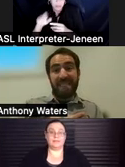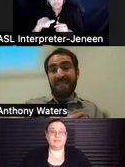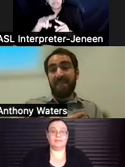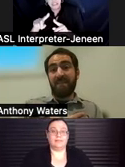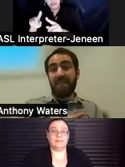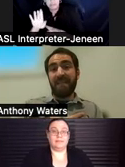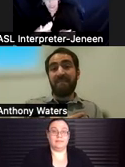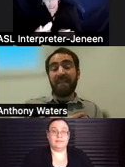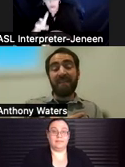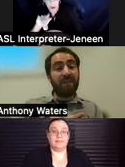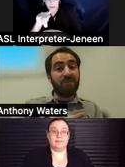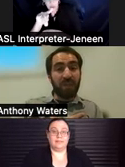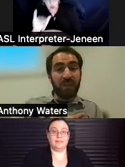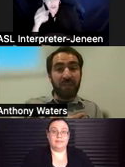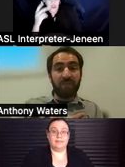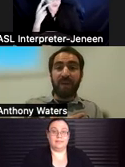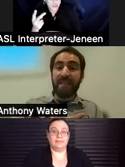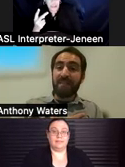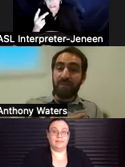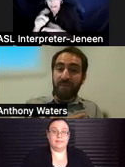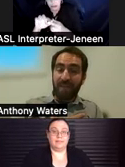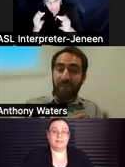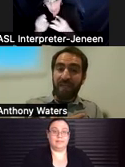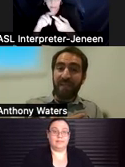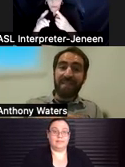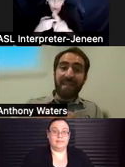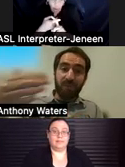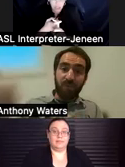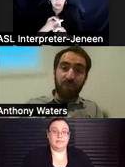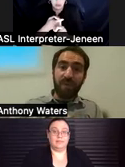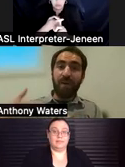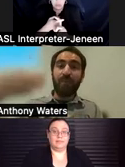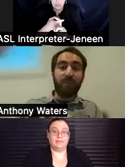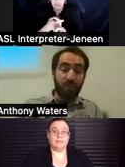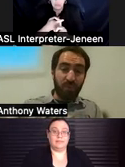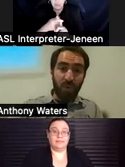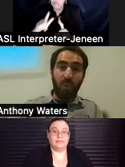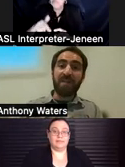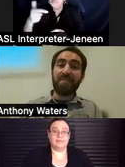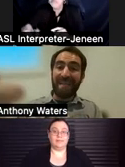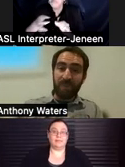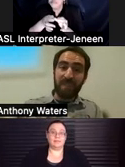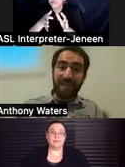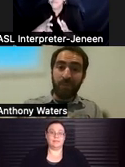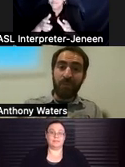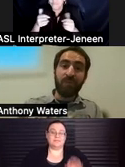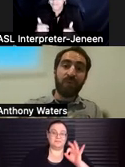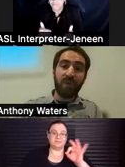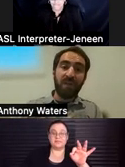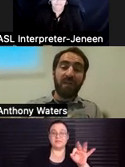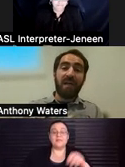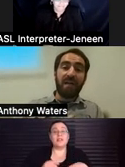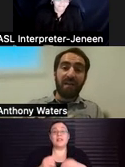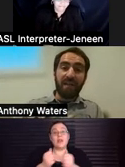you've seen in loved ones, friends, family, that you've helped through or want to be able to help